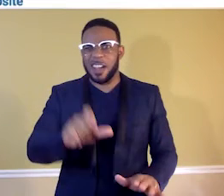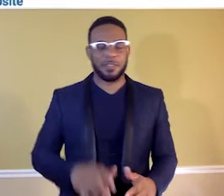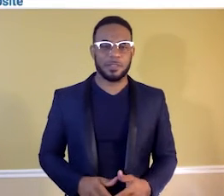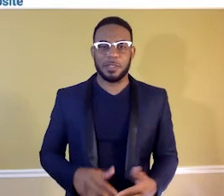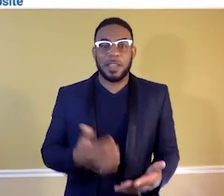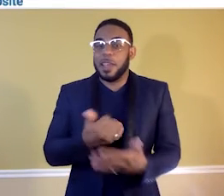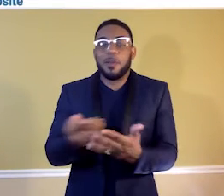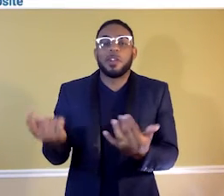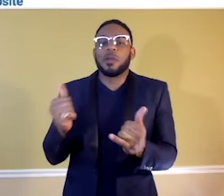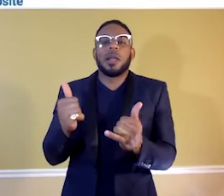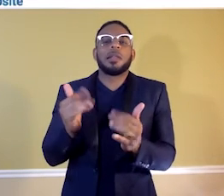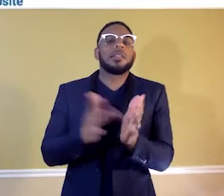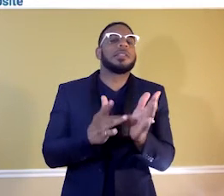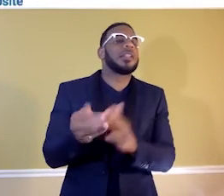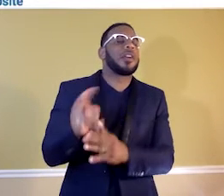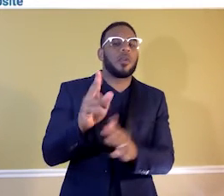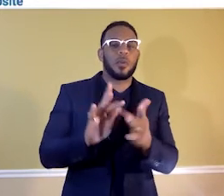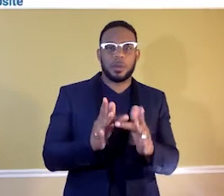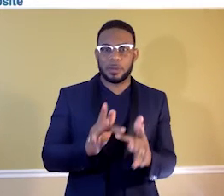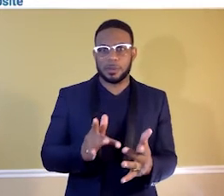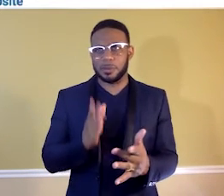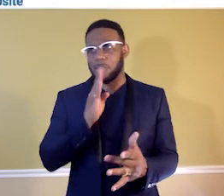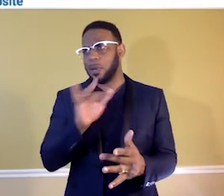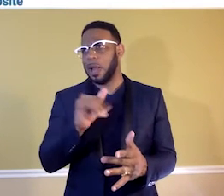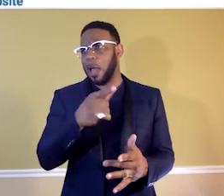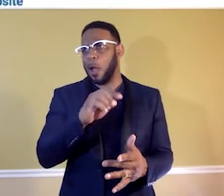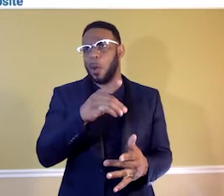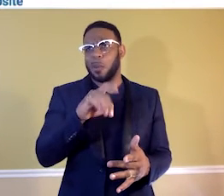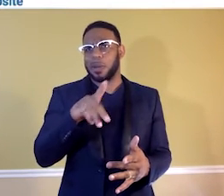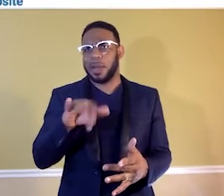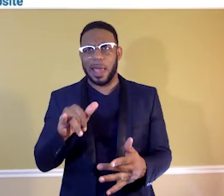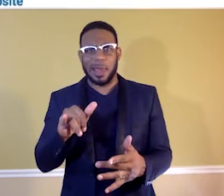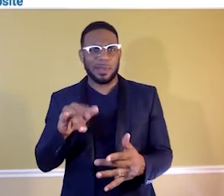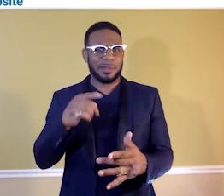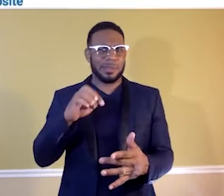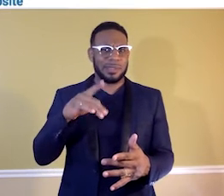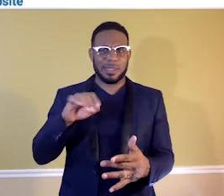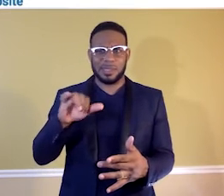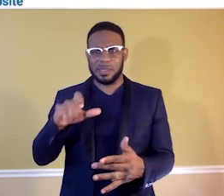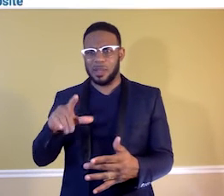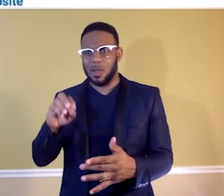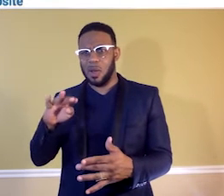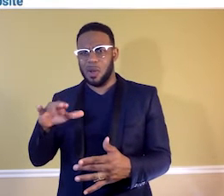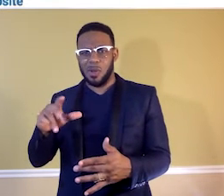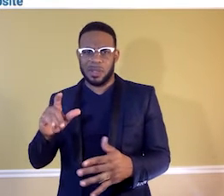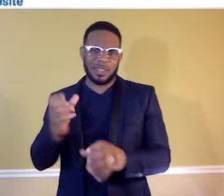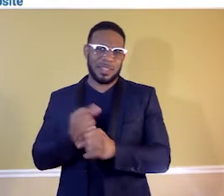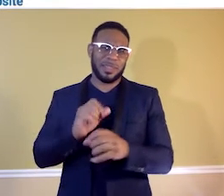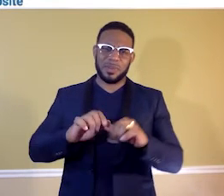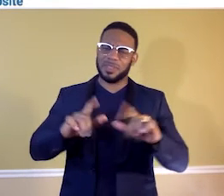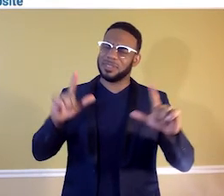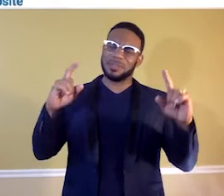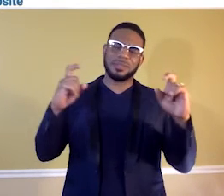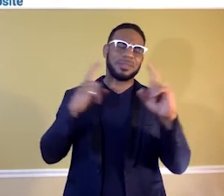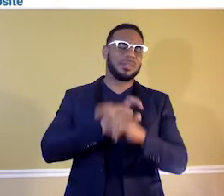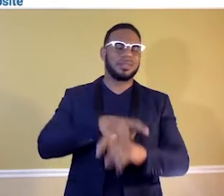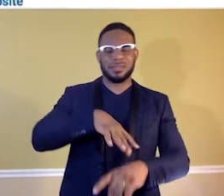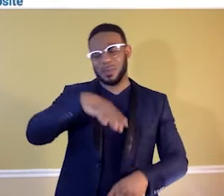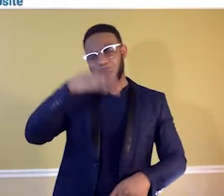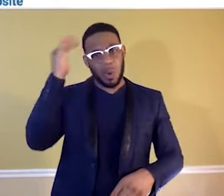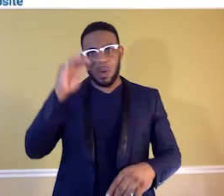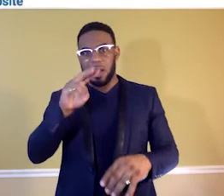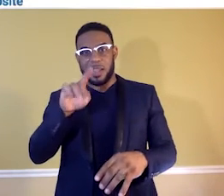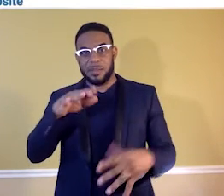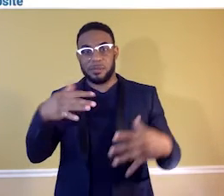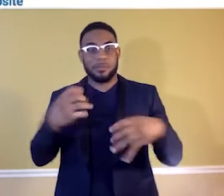Everybody ever try to make their own website and like go to like GoDaddy or DigitalOcean and try to get their own website? There are a lot of complexities involved. Netlify